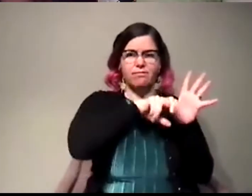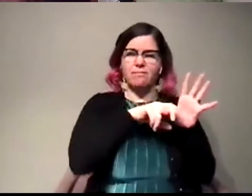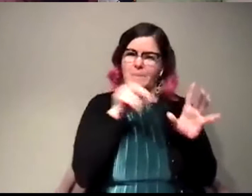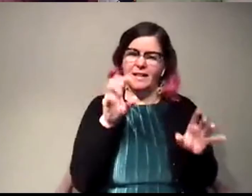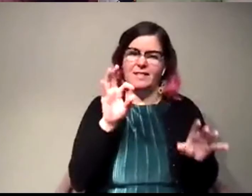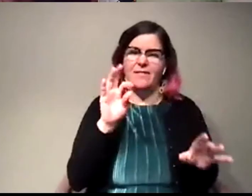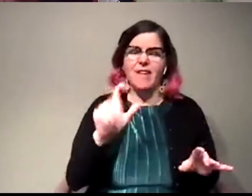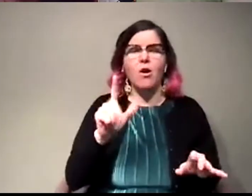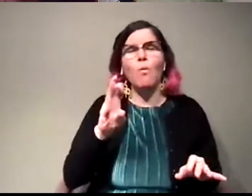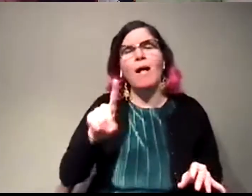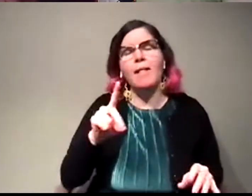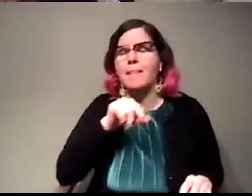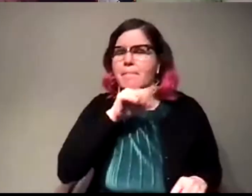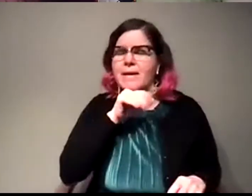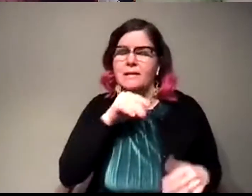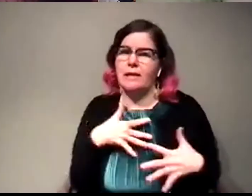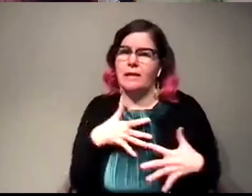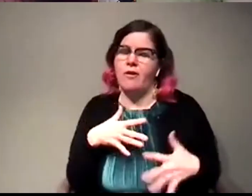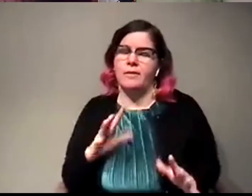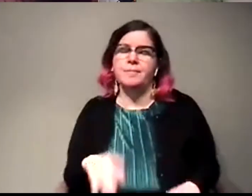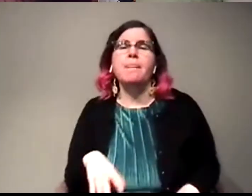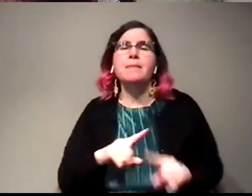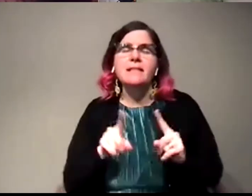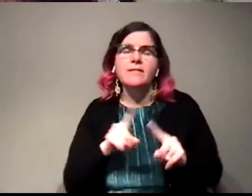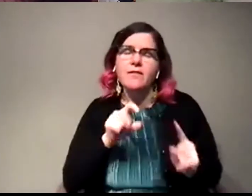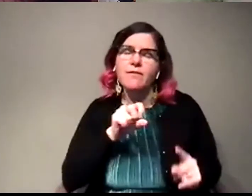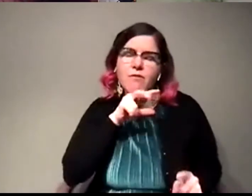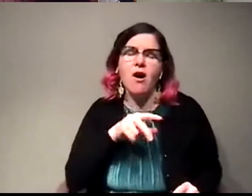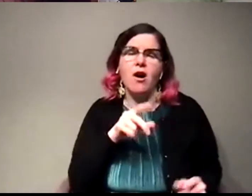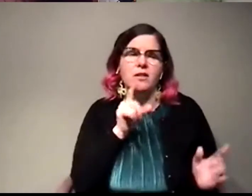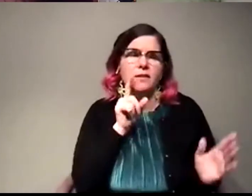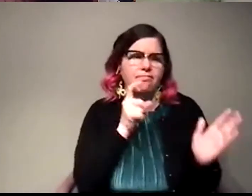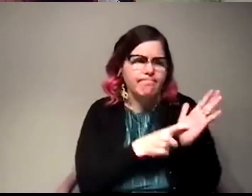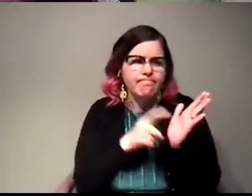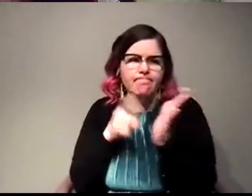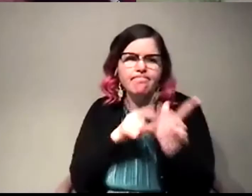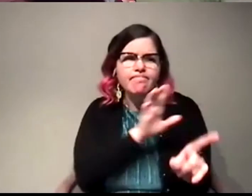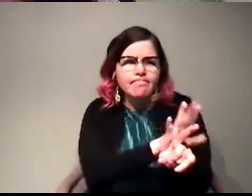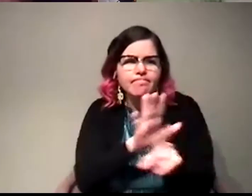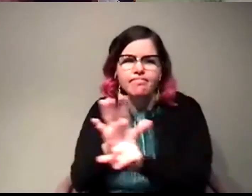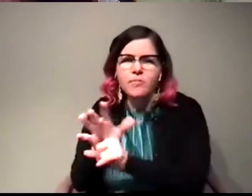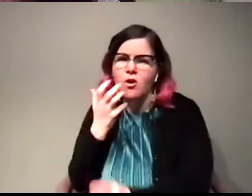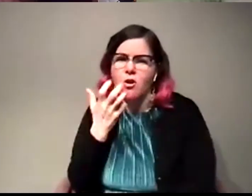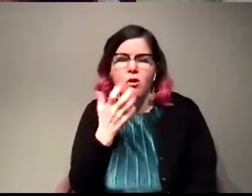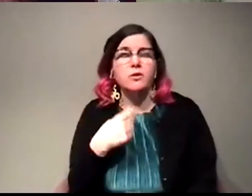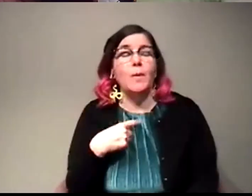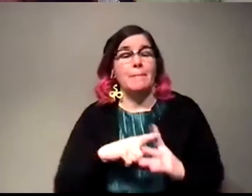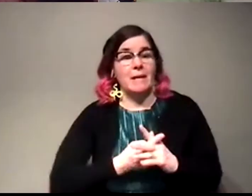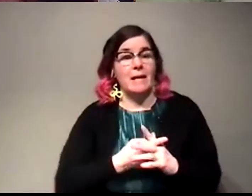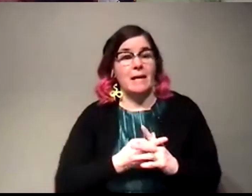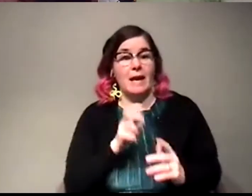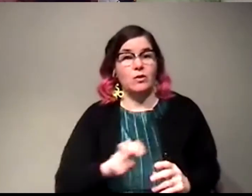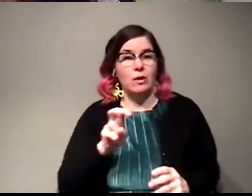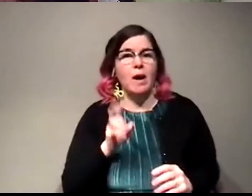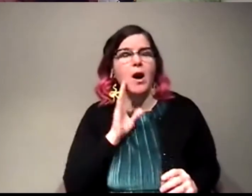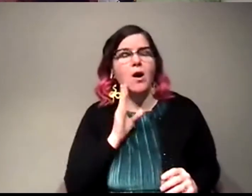But anyway, lots of different frogs with very recognizable calls. So what I do at the beginning of these trips is I'll play them all just